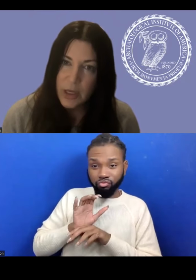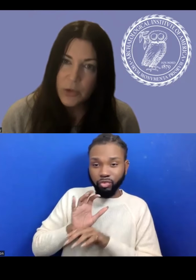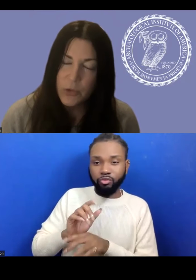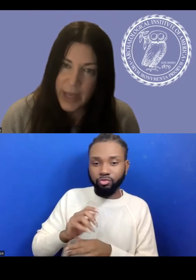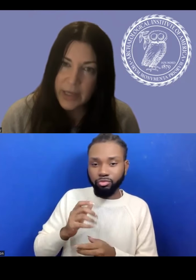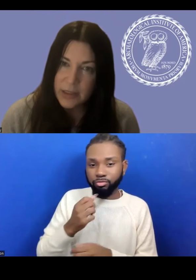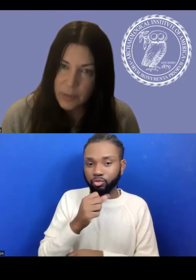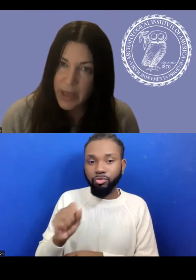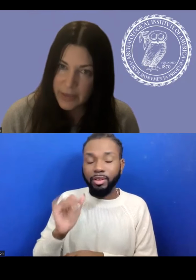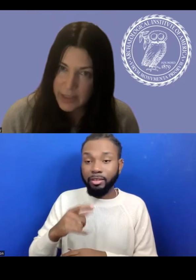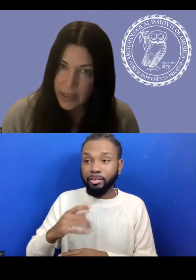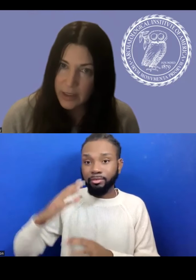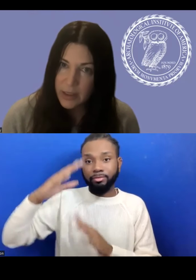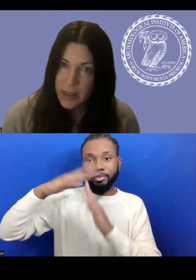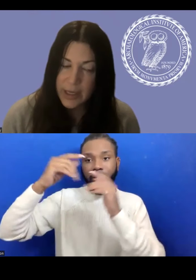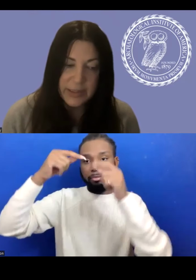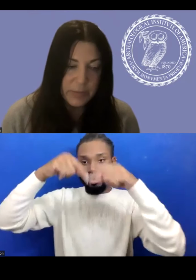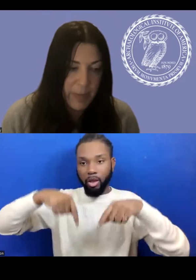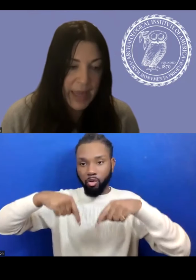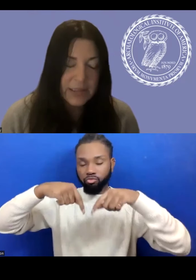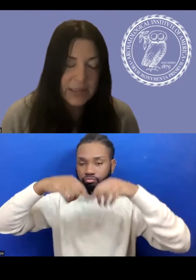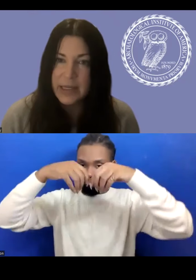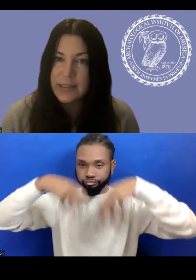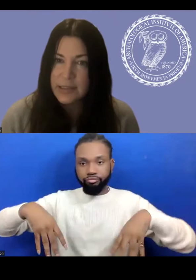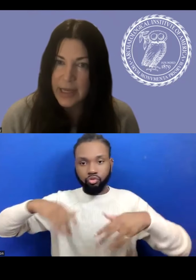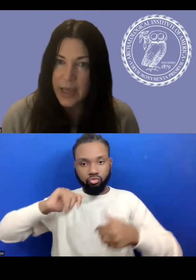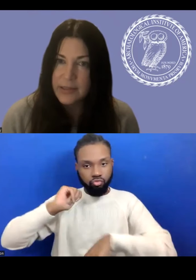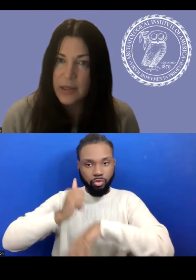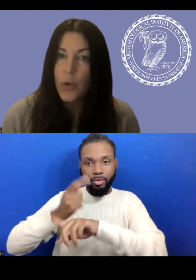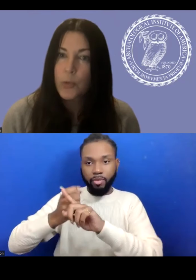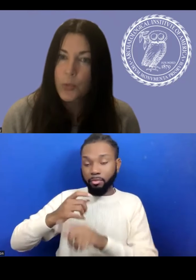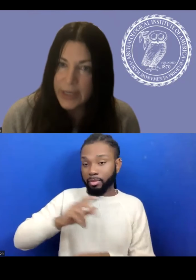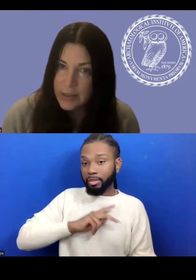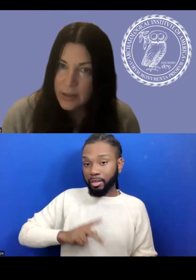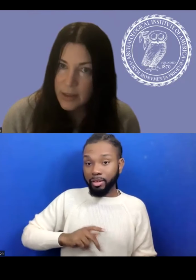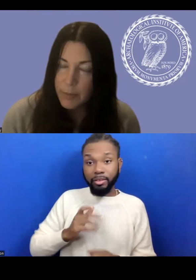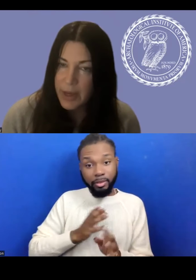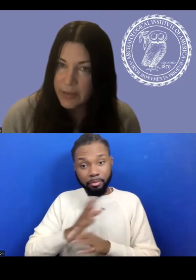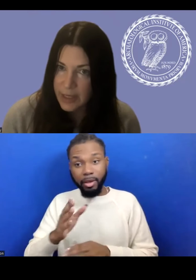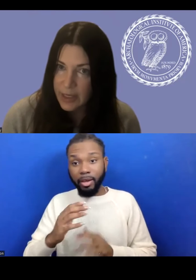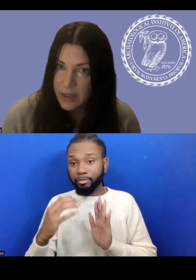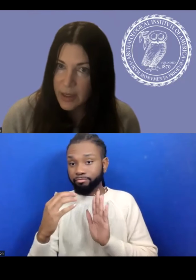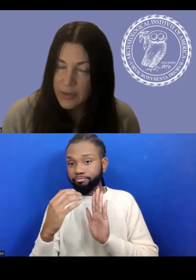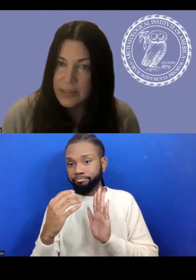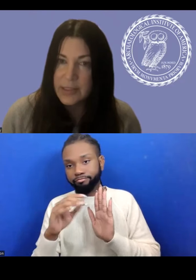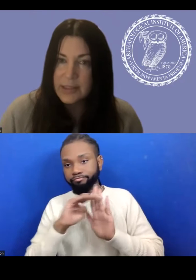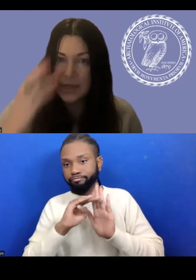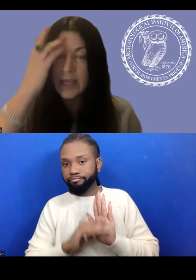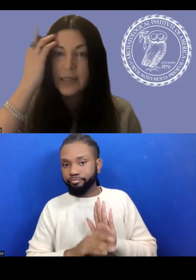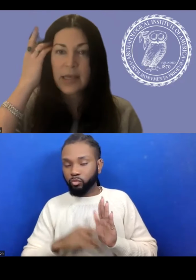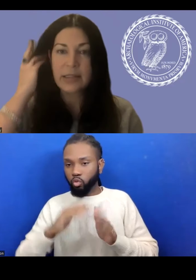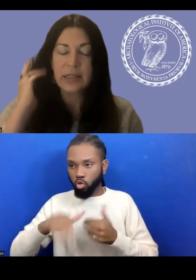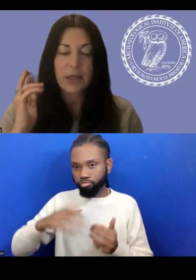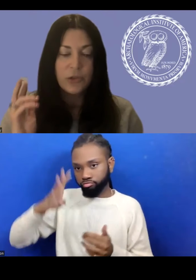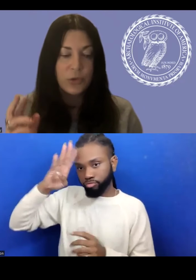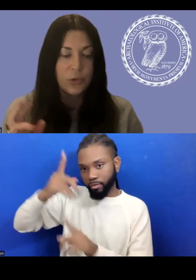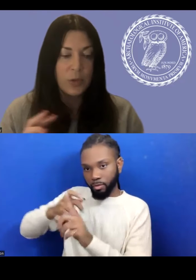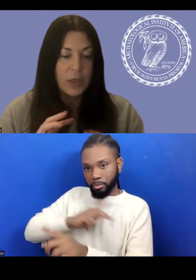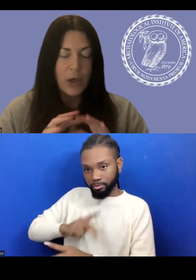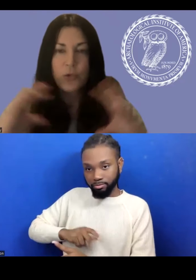imposition created by the king. Its main tenets and texts written by the king. This is the king's